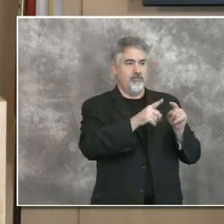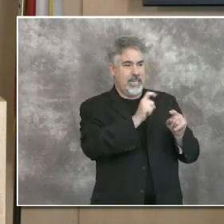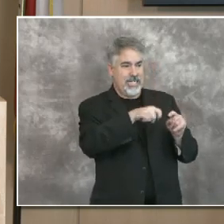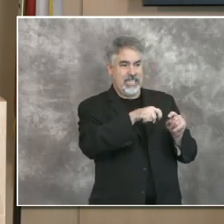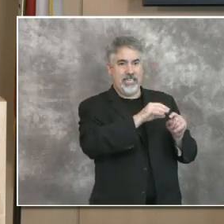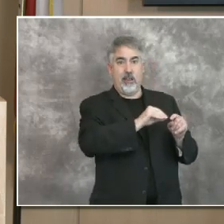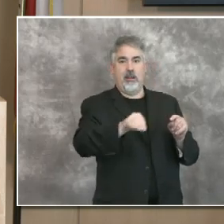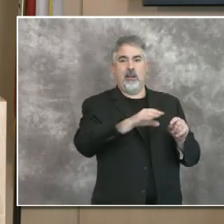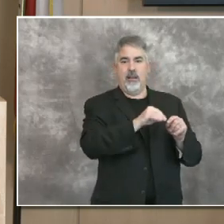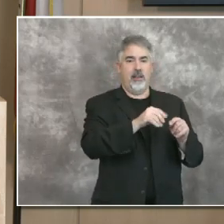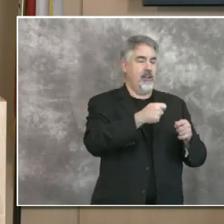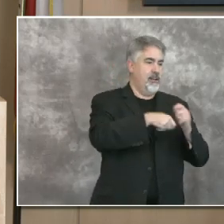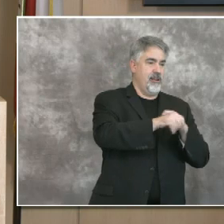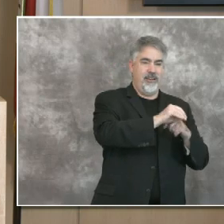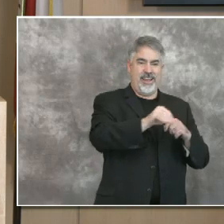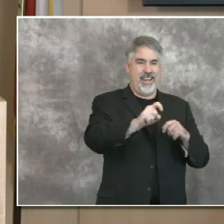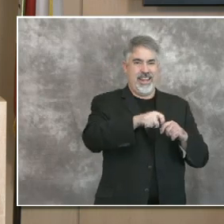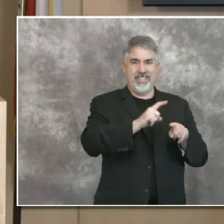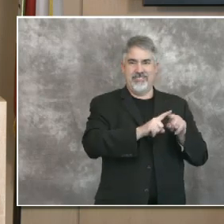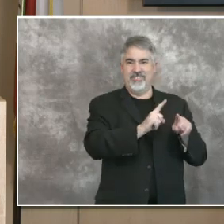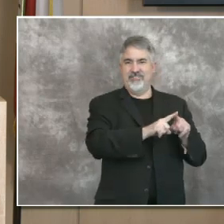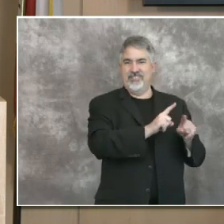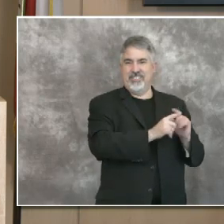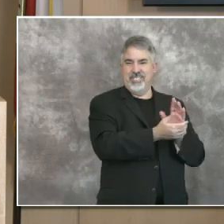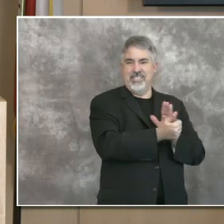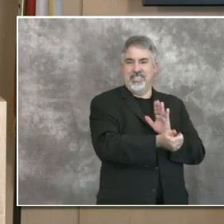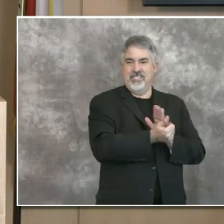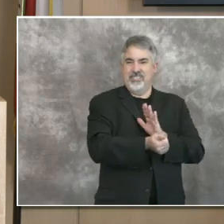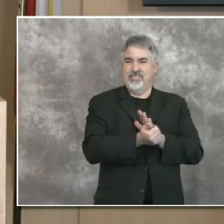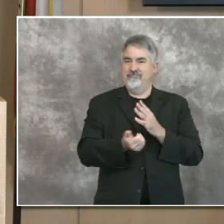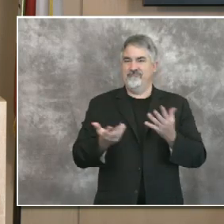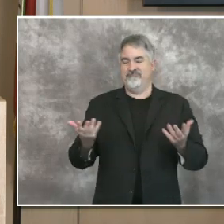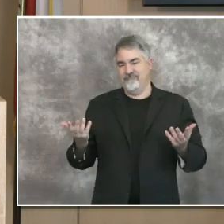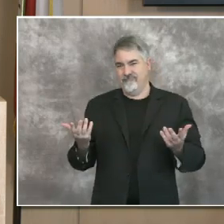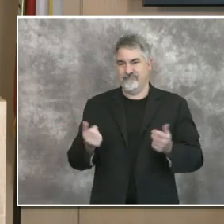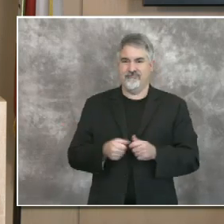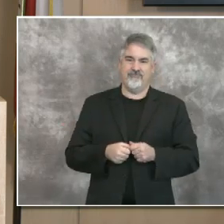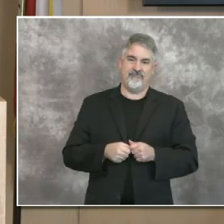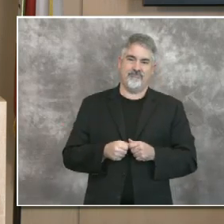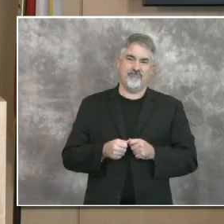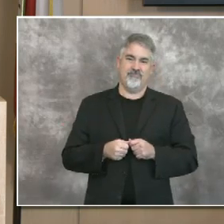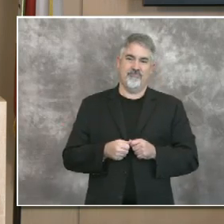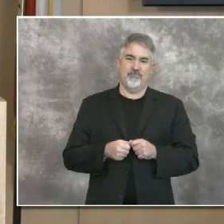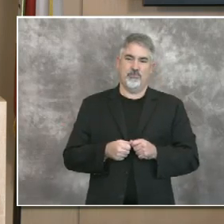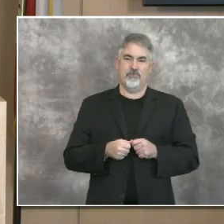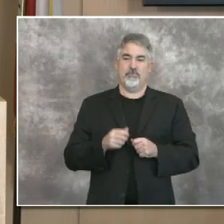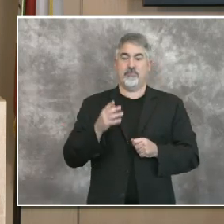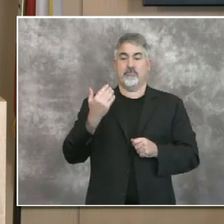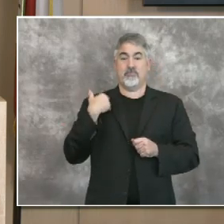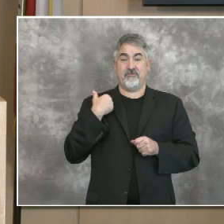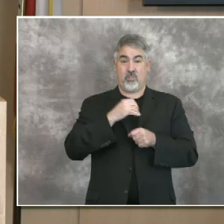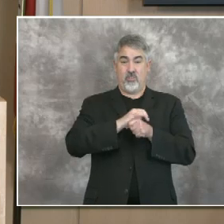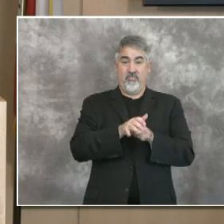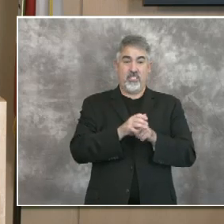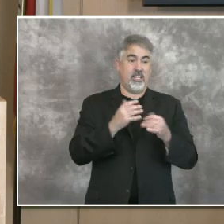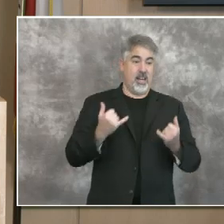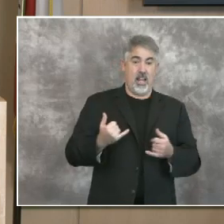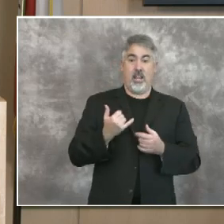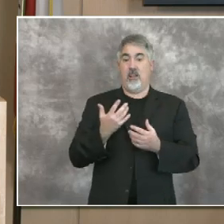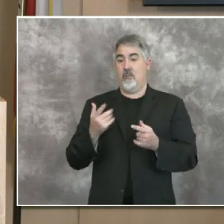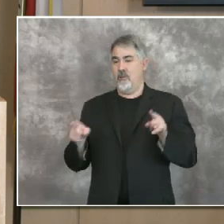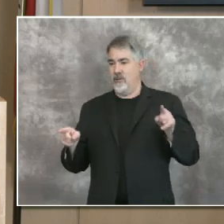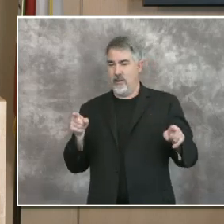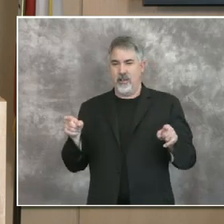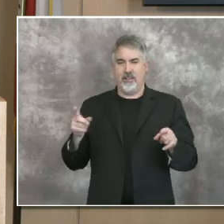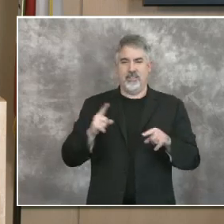for the cases that we're seeing now versus the ones that we saw before COVID-19. So we understand